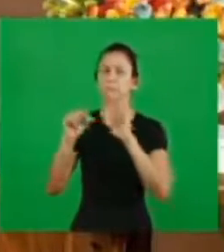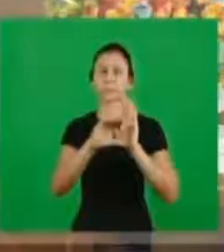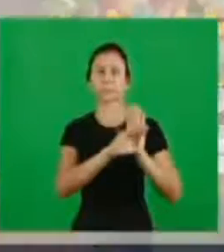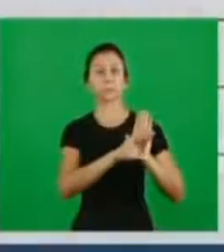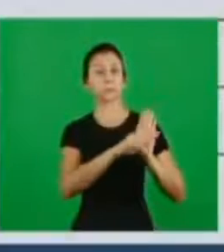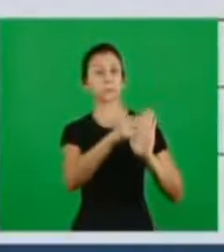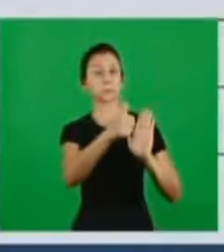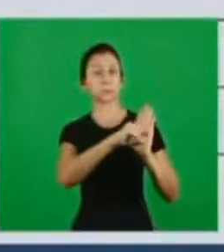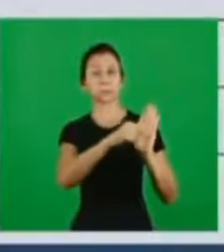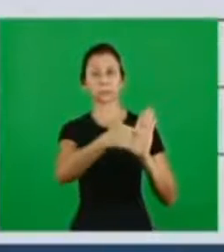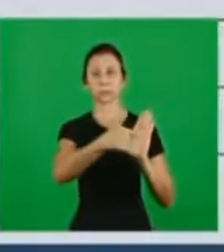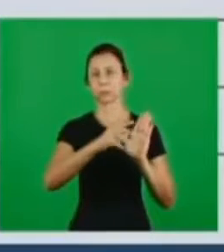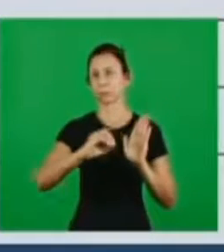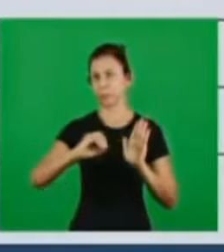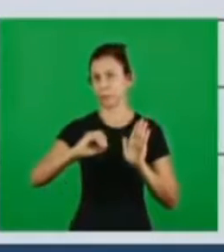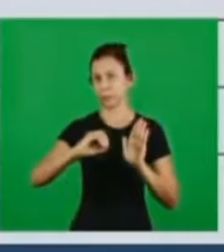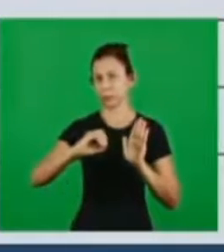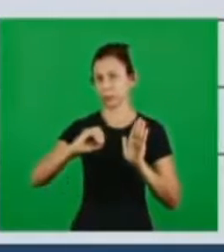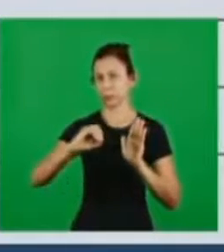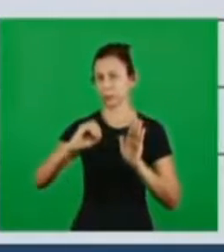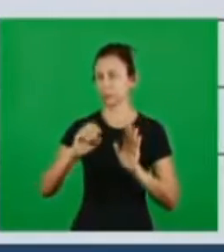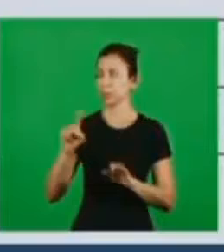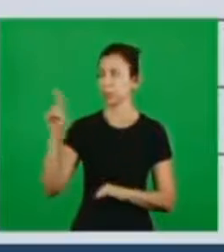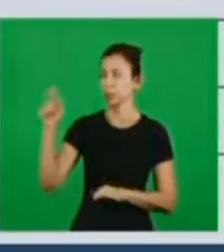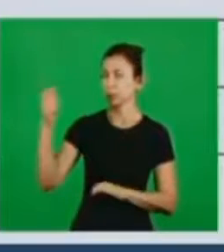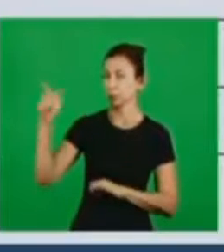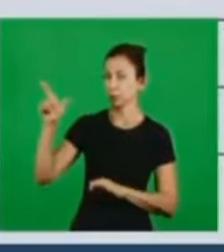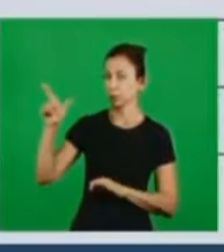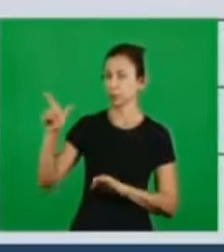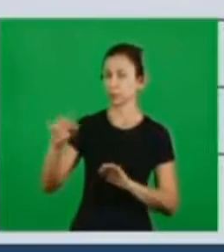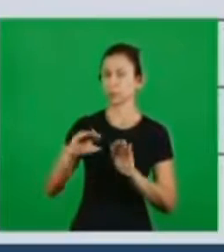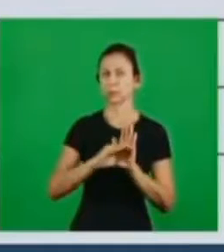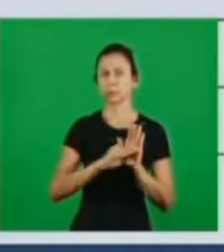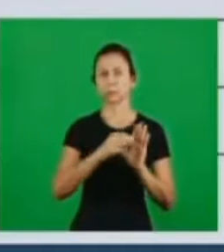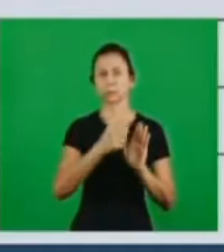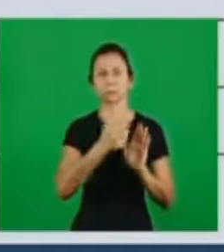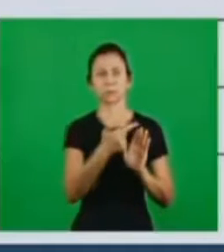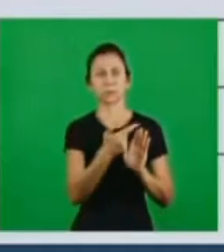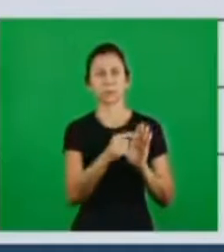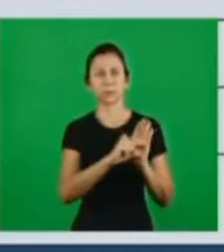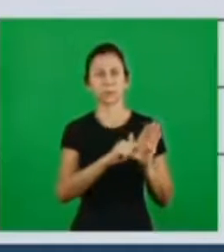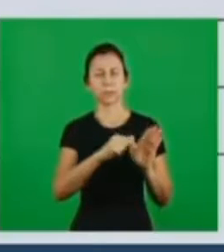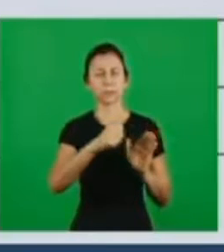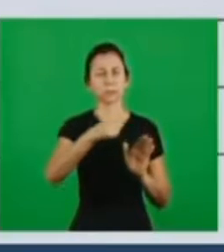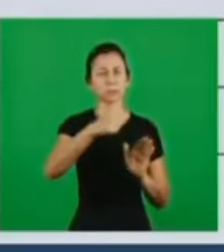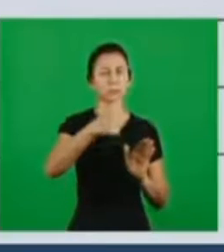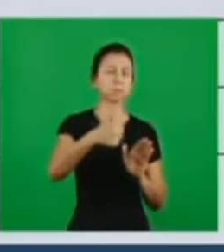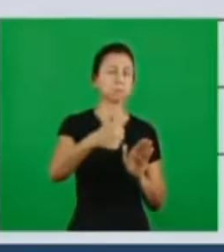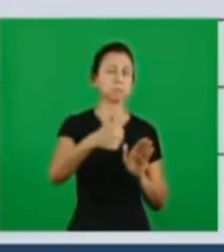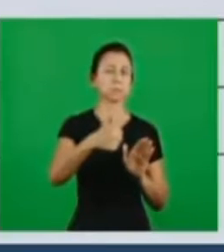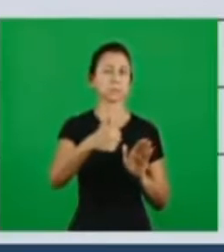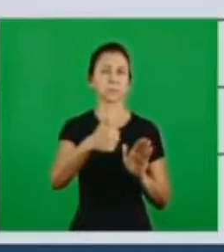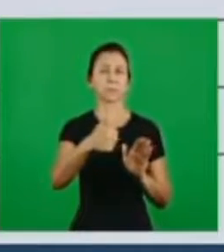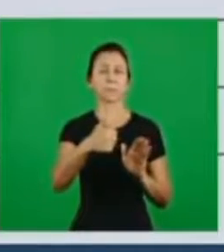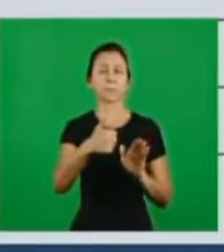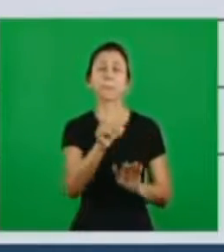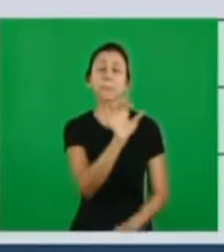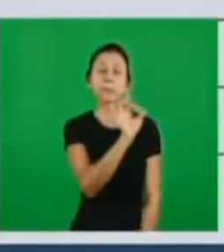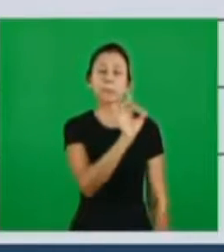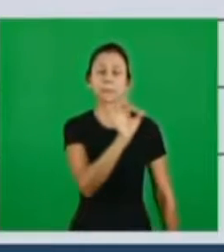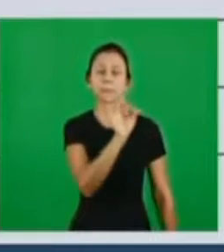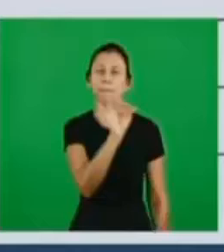I think that this reference is here on the chapter 1, verse 20. And this one is on 2, verse 1, which